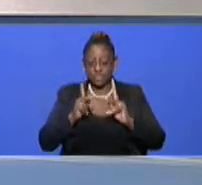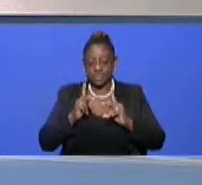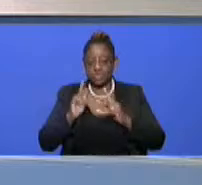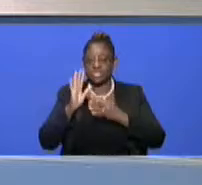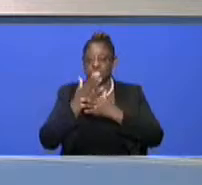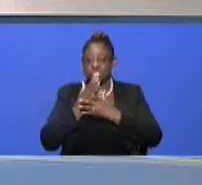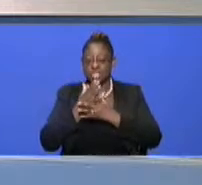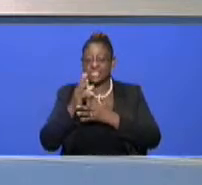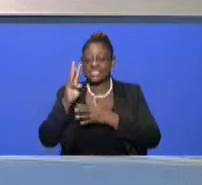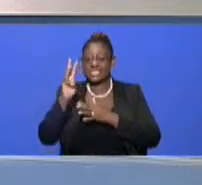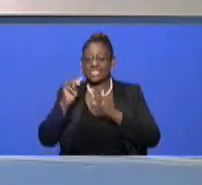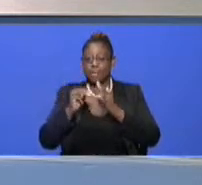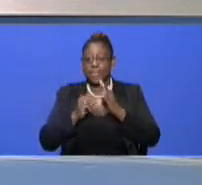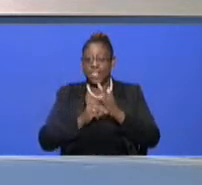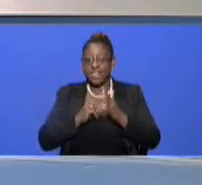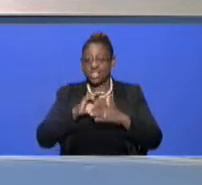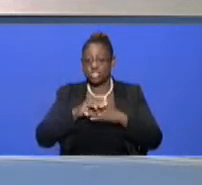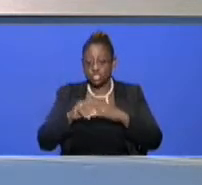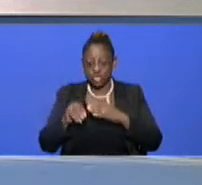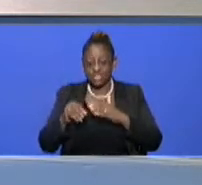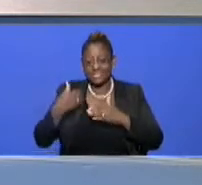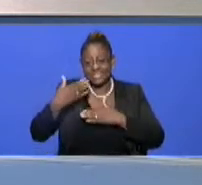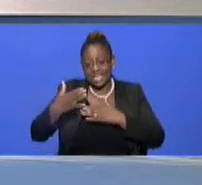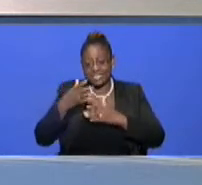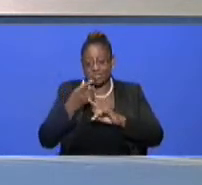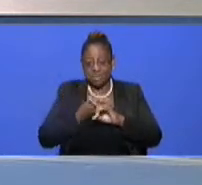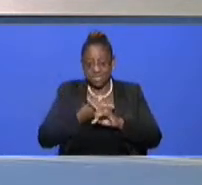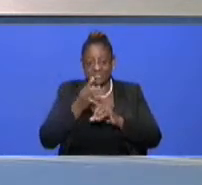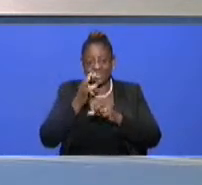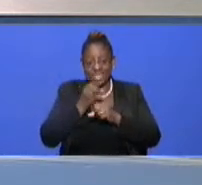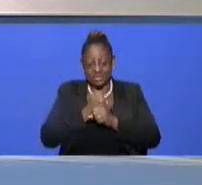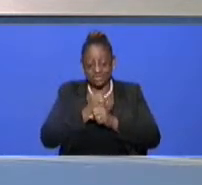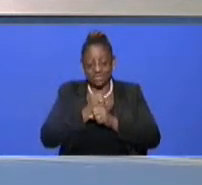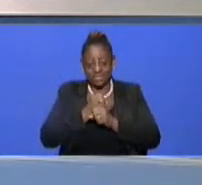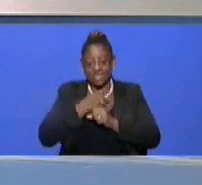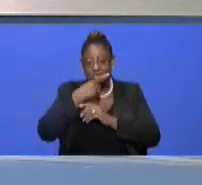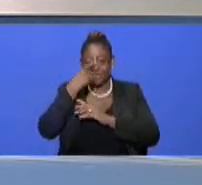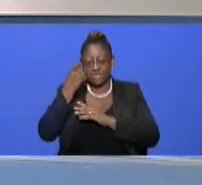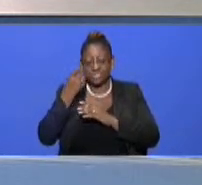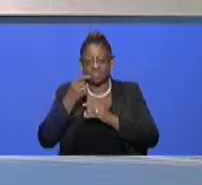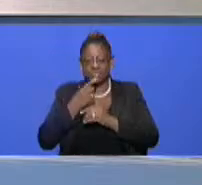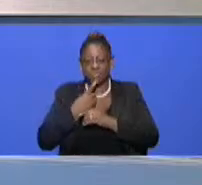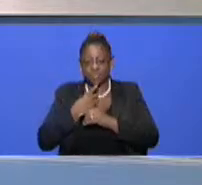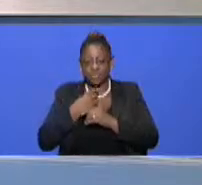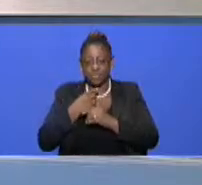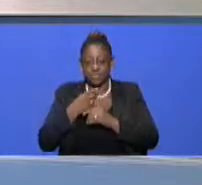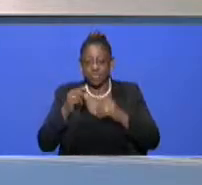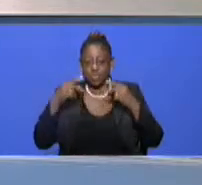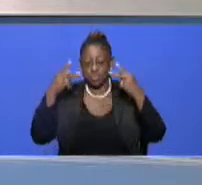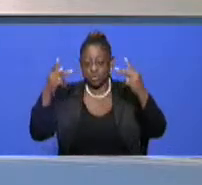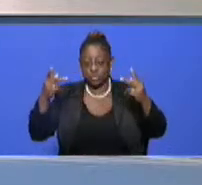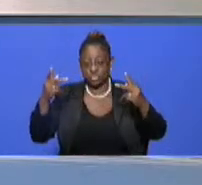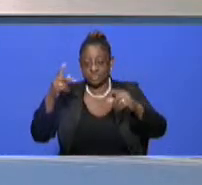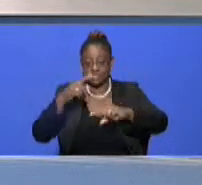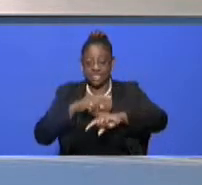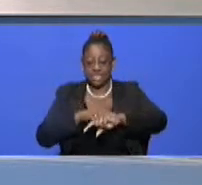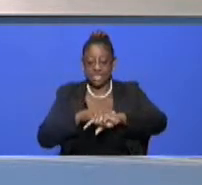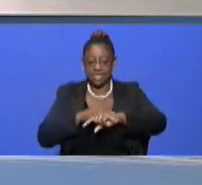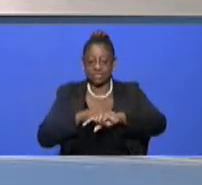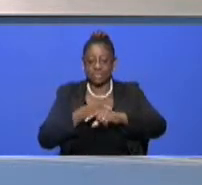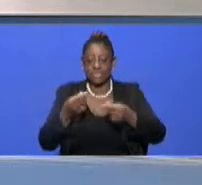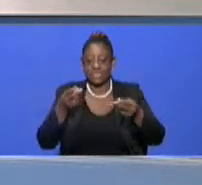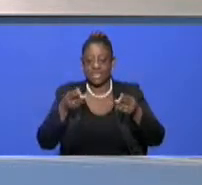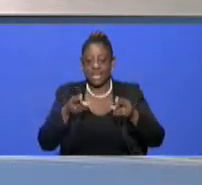some $6 million into their pockets next month, all thanks to the first public service-wide promotional exercise to be carried